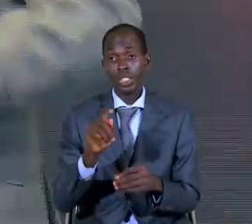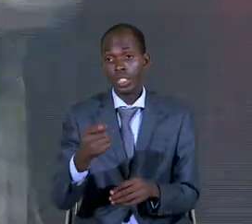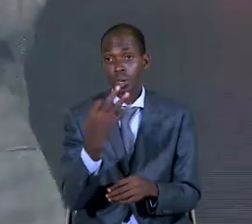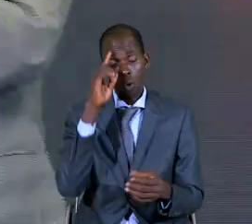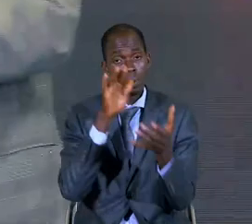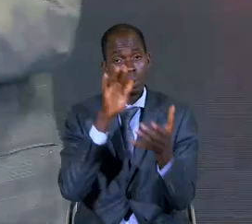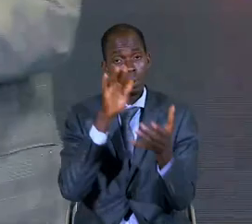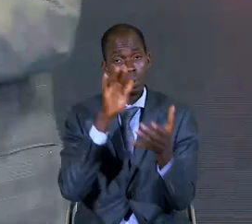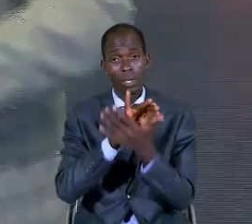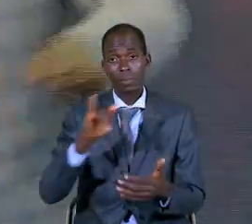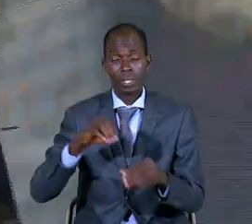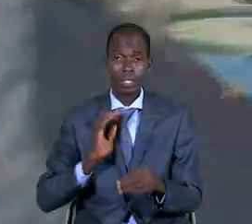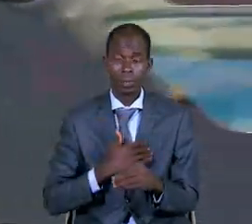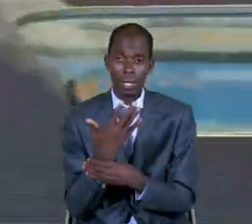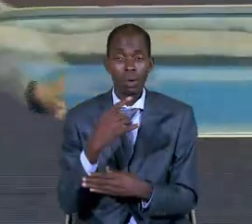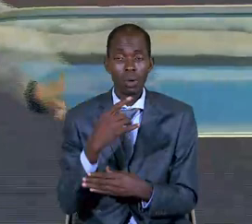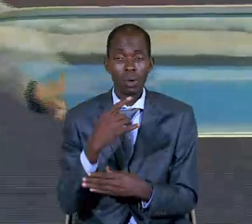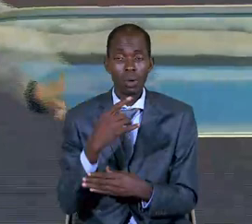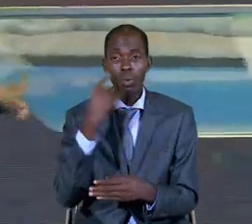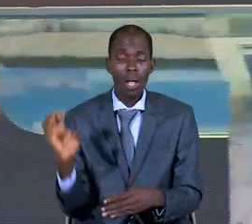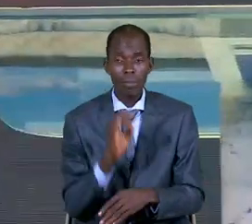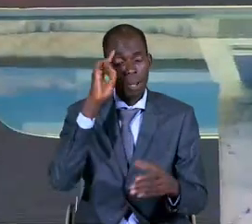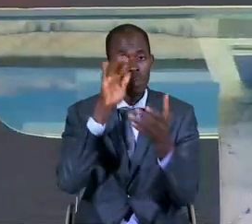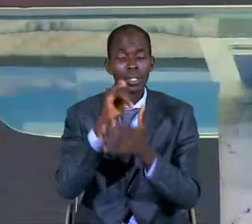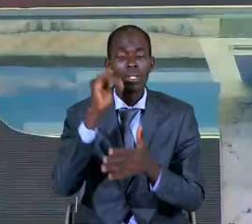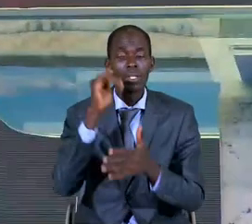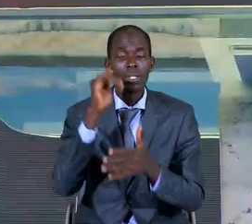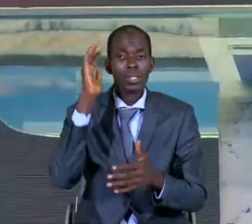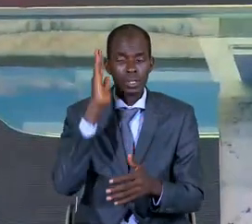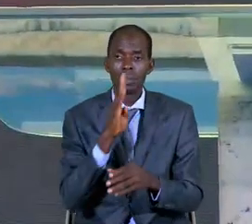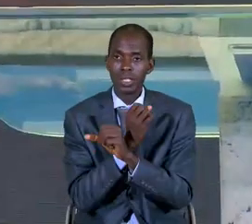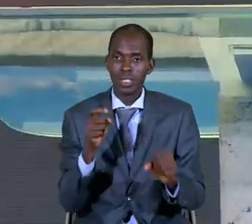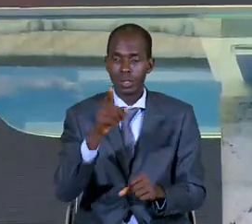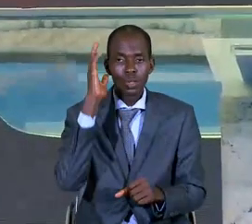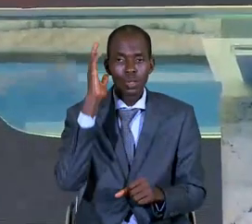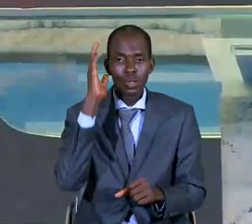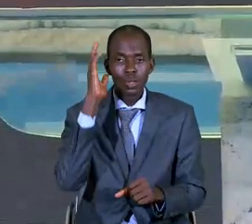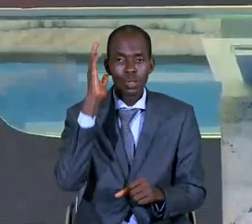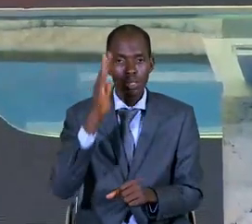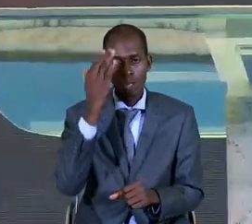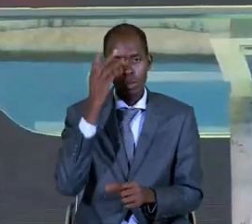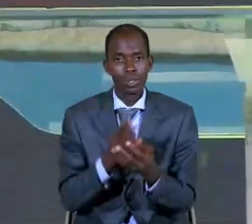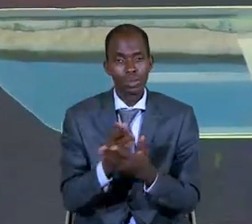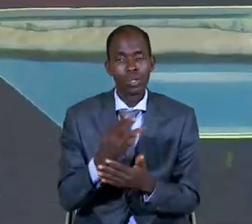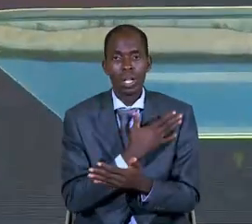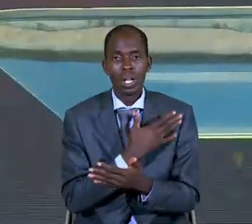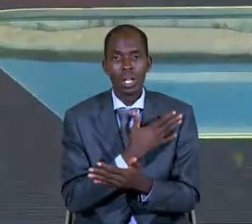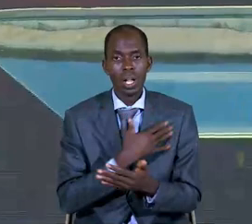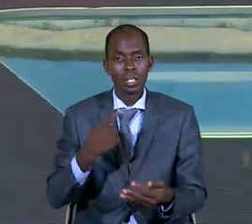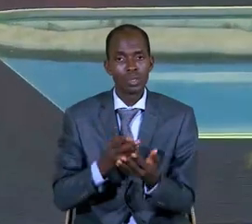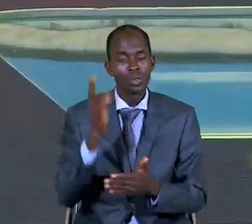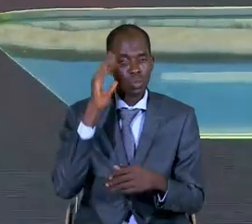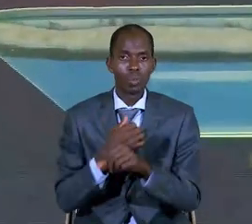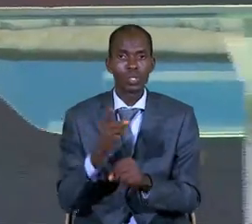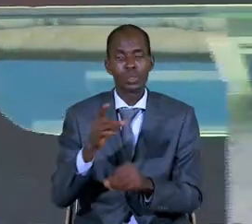the Lord shall be saved. And ye shall know the truth, and the truth shall make you